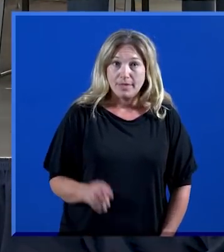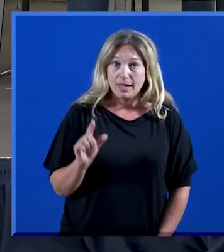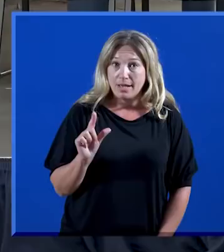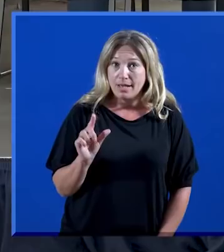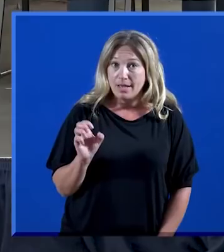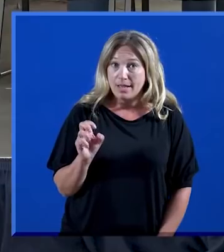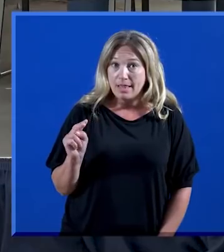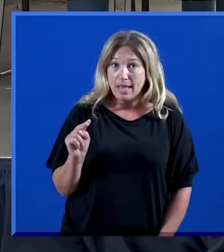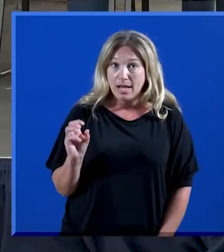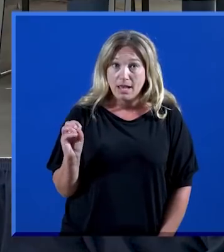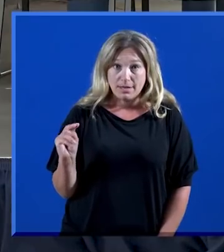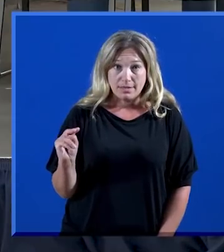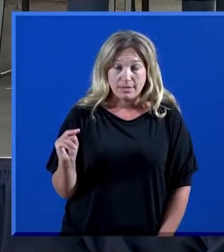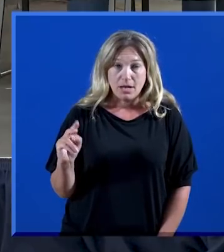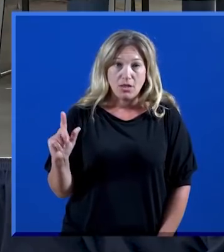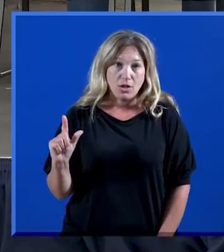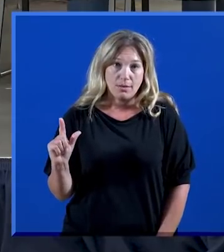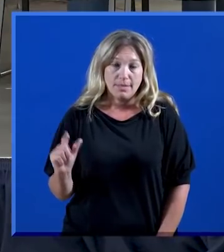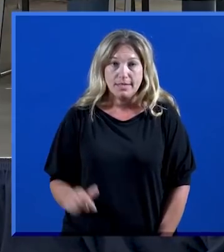Lennon Lonapen.